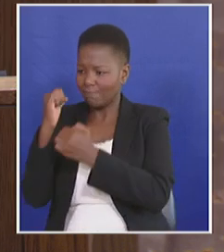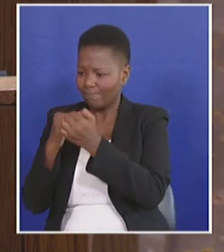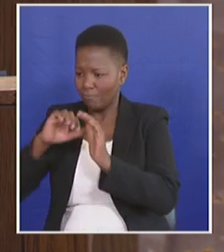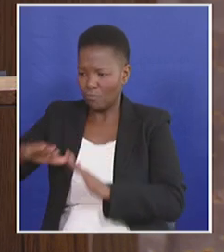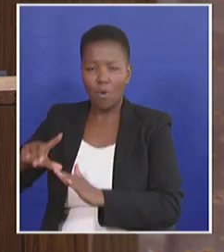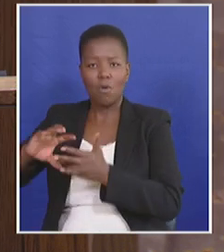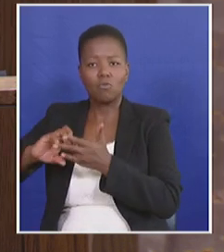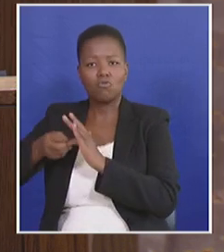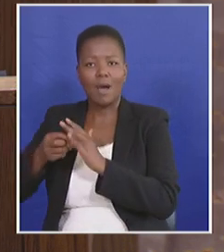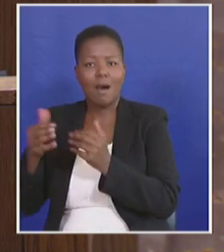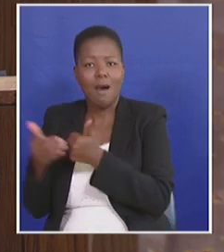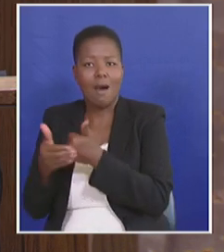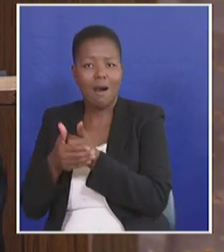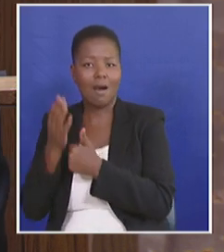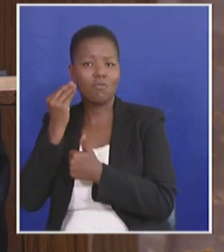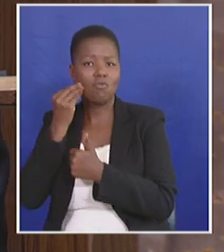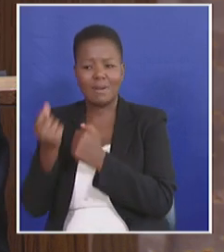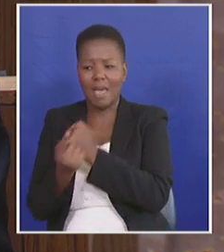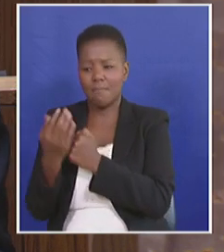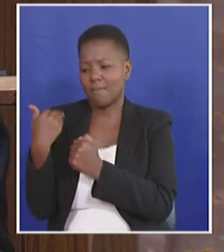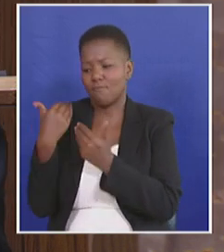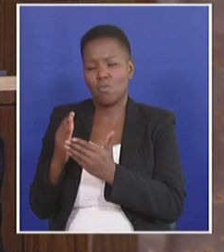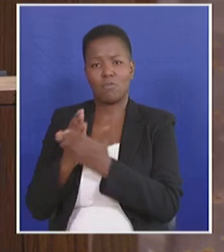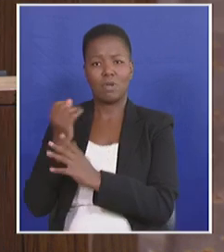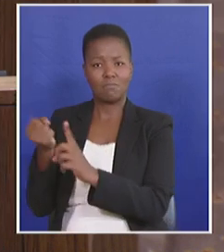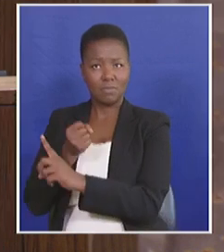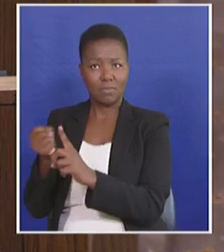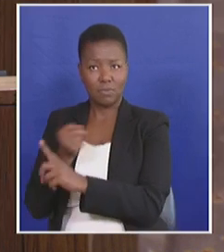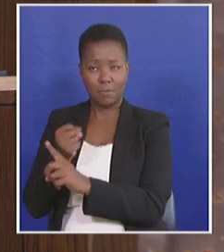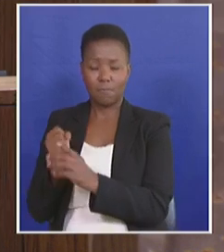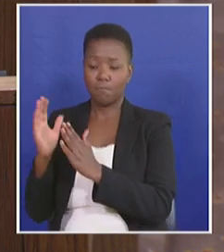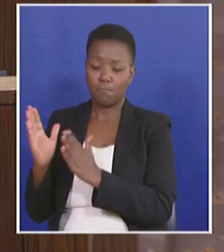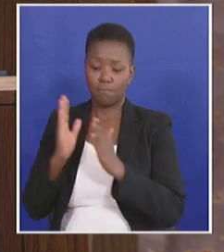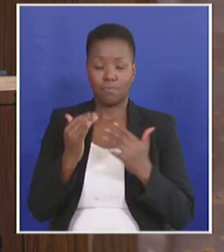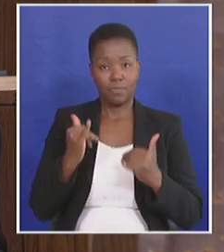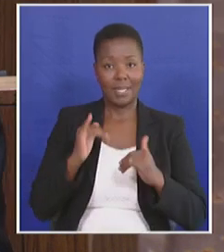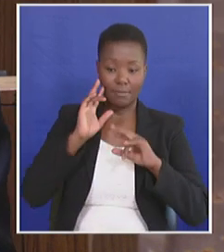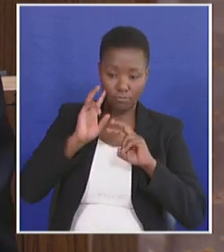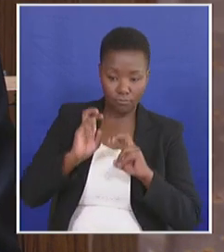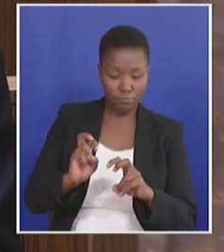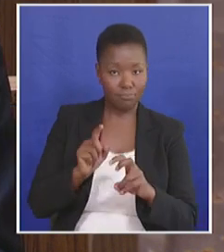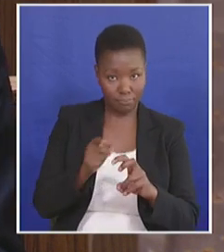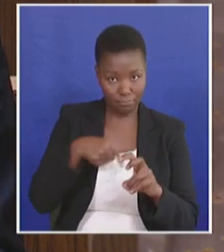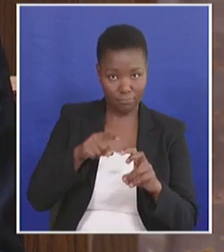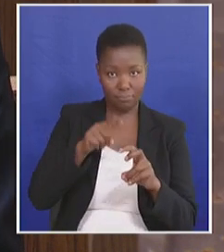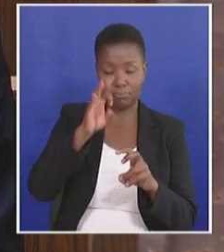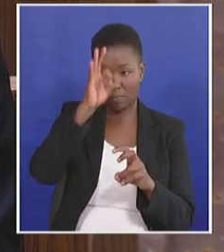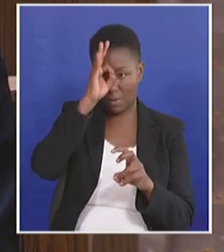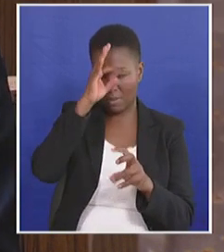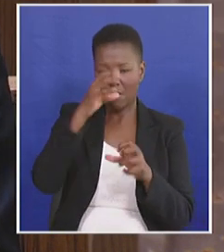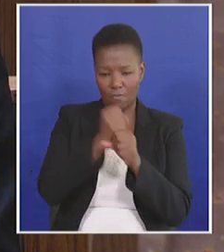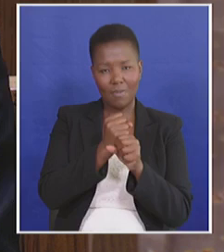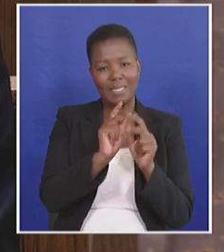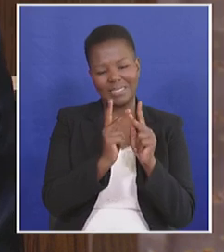abuses. Currently, the Directorate for Priority Crime Investigation of the South African Police Service is attending to 7 matters